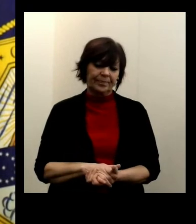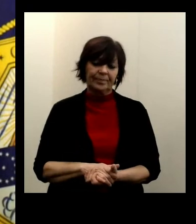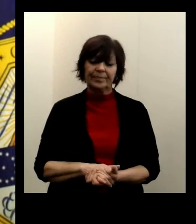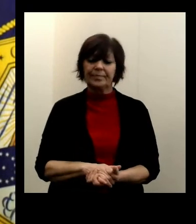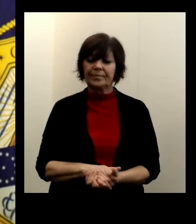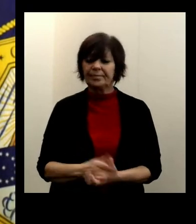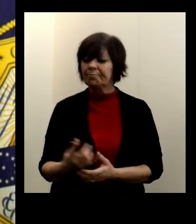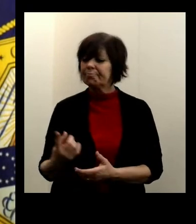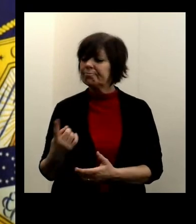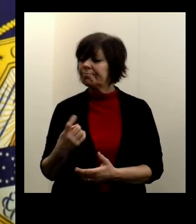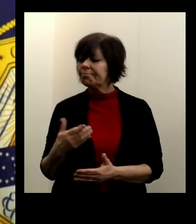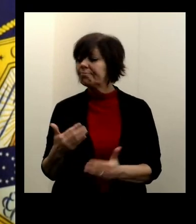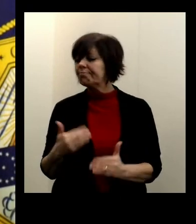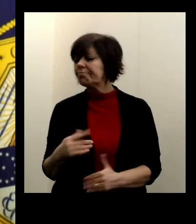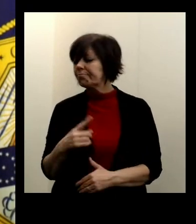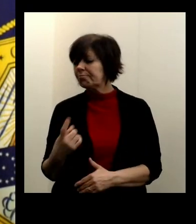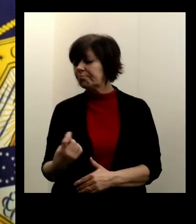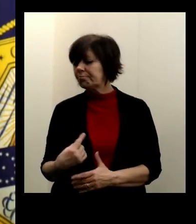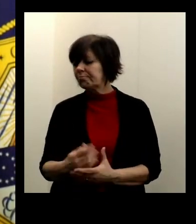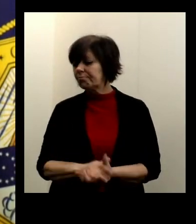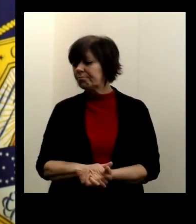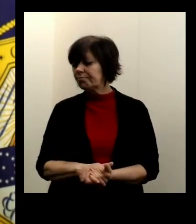News.